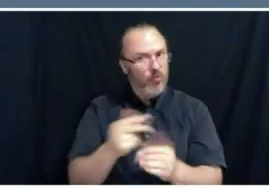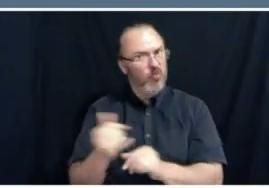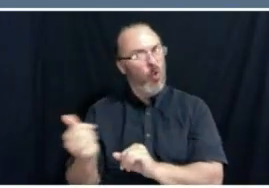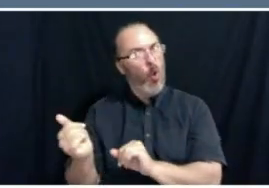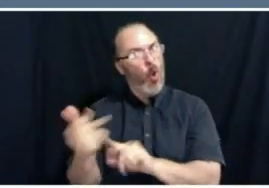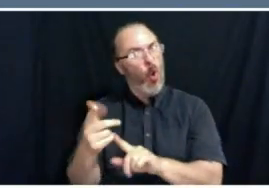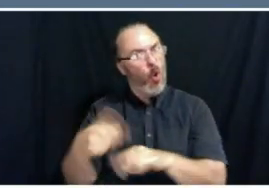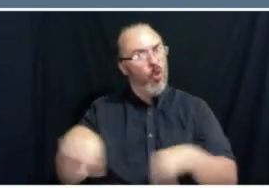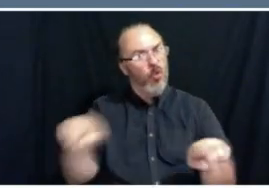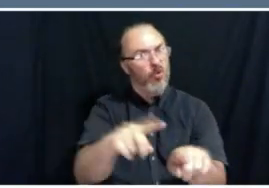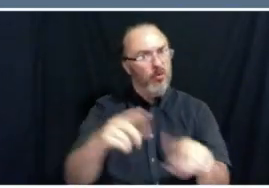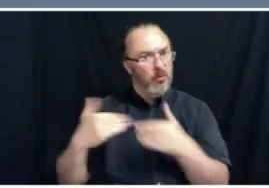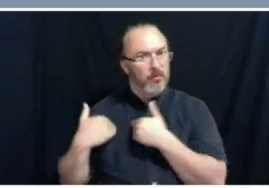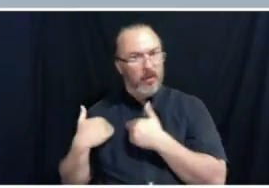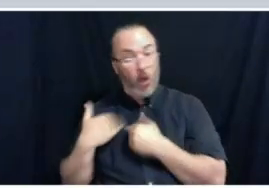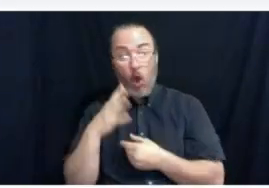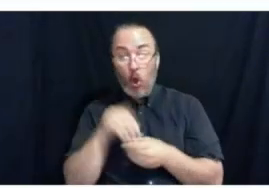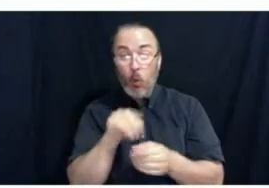including yours.